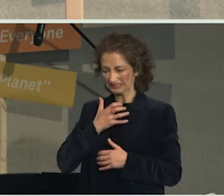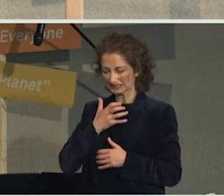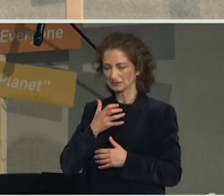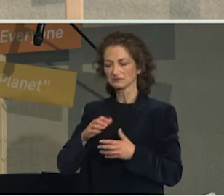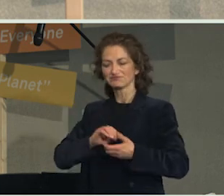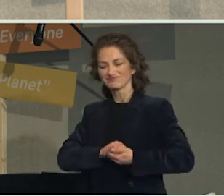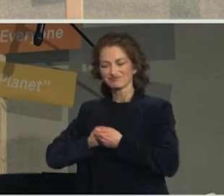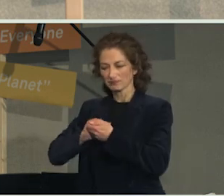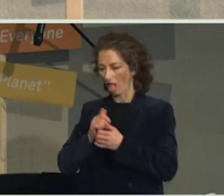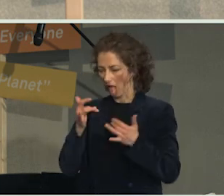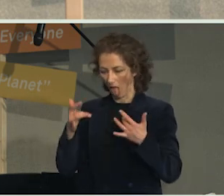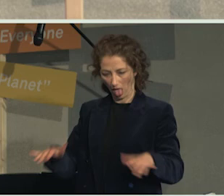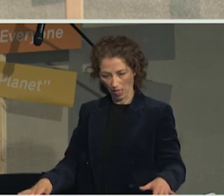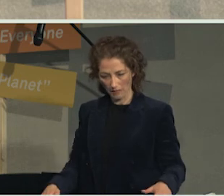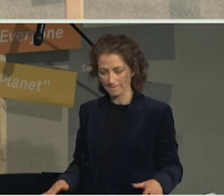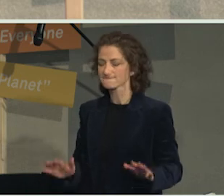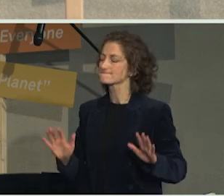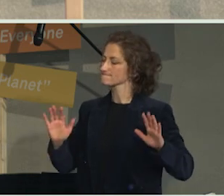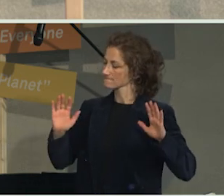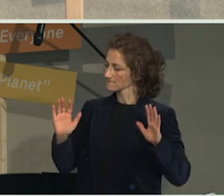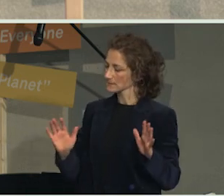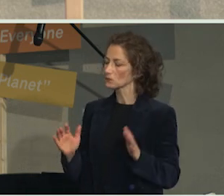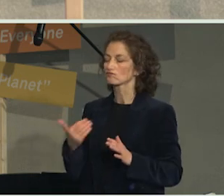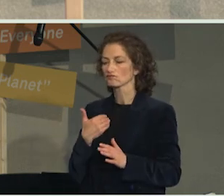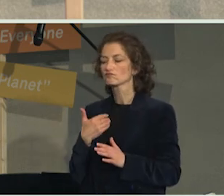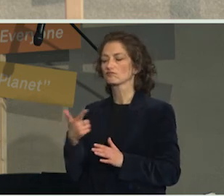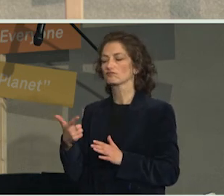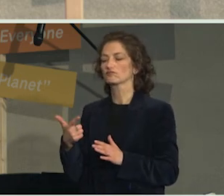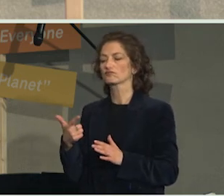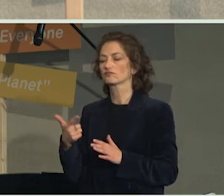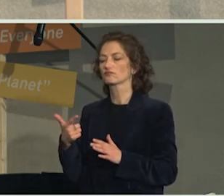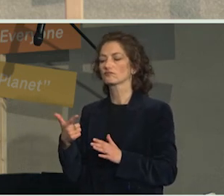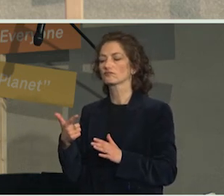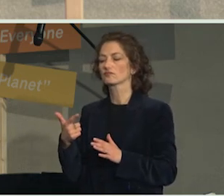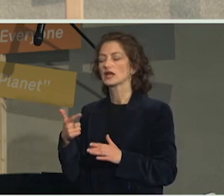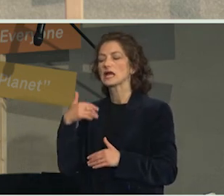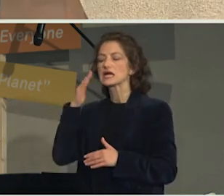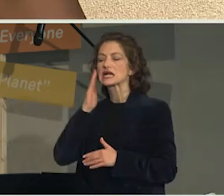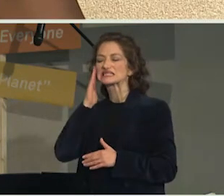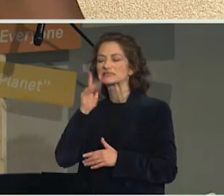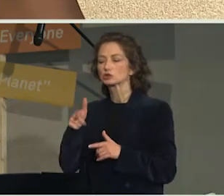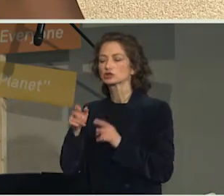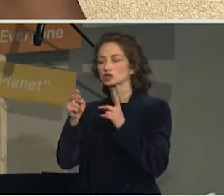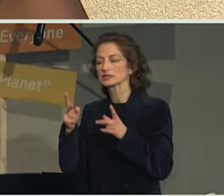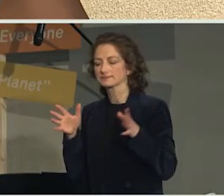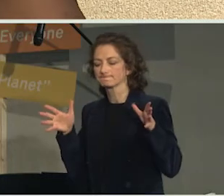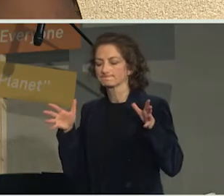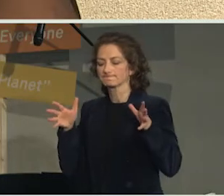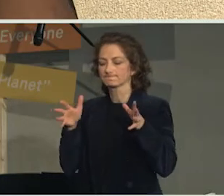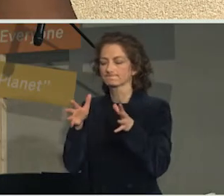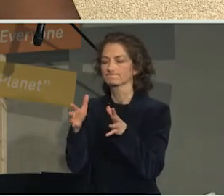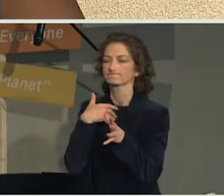ways with allies over the expulsion of black women and our issues from narrow concepts of anti-racism. It's why I believed